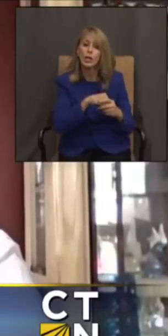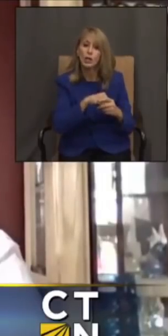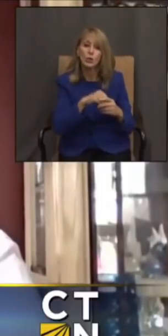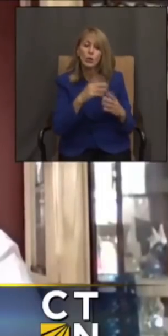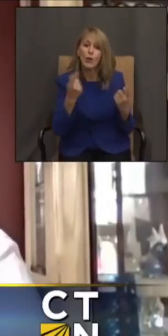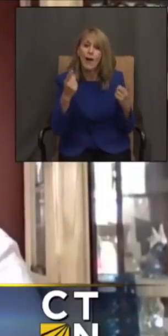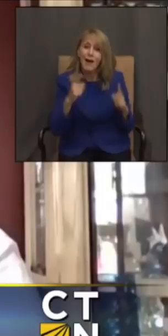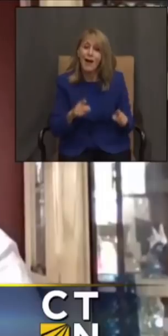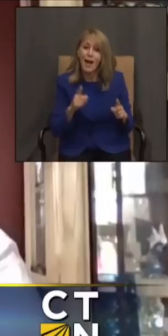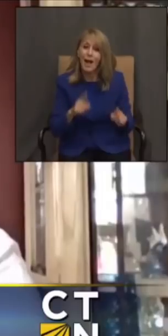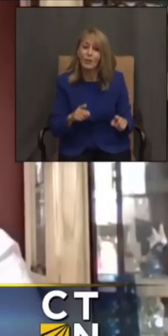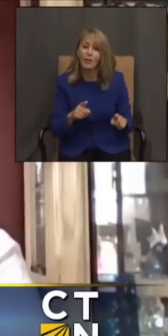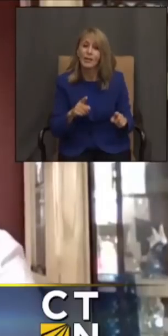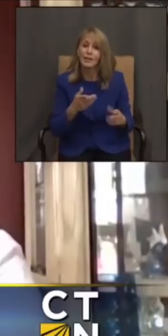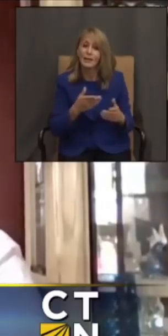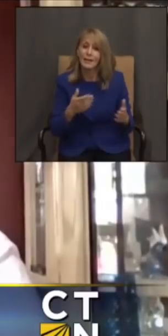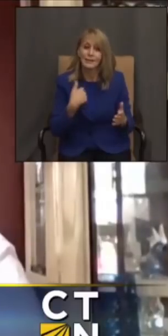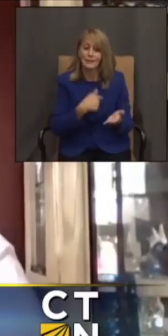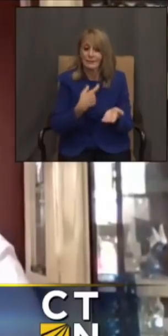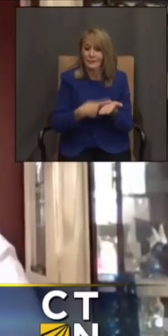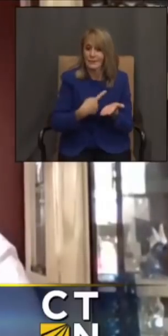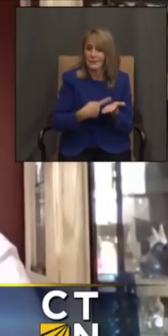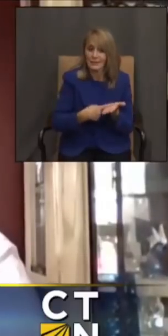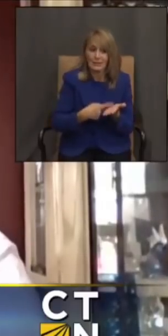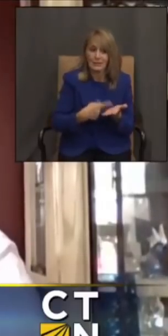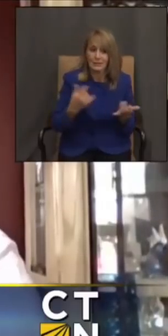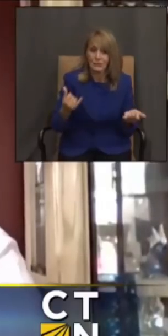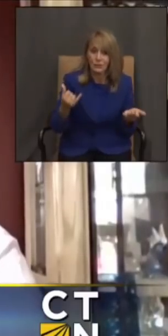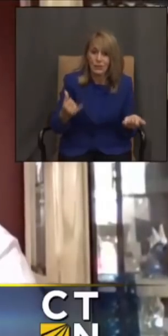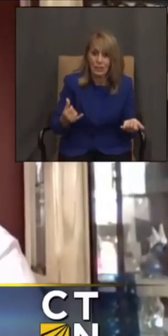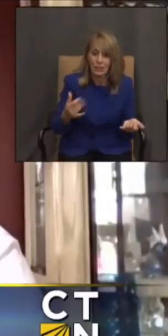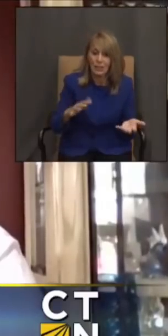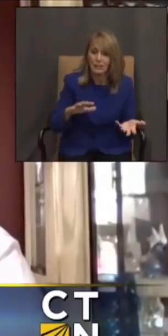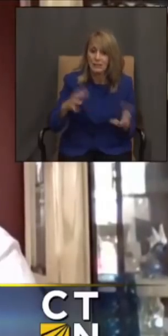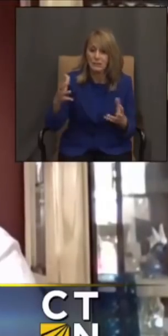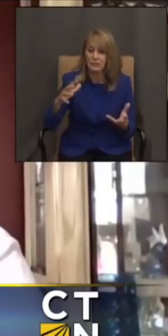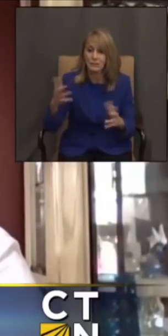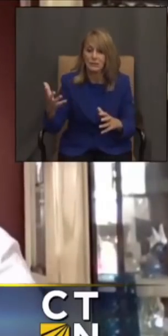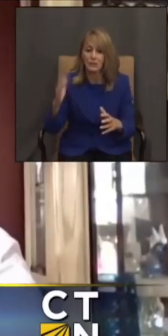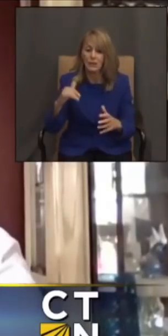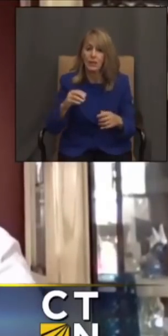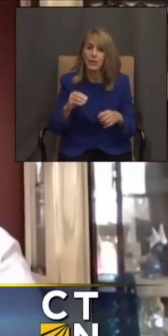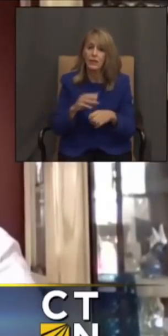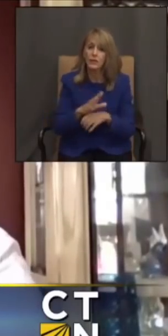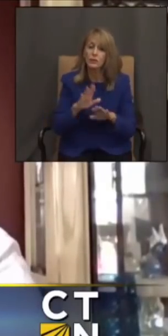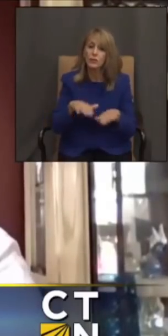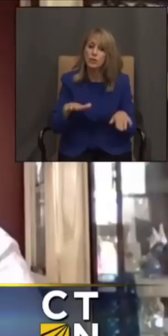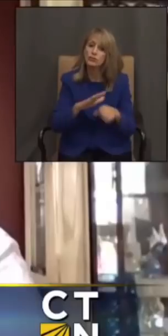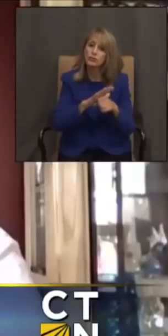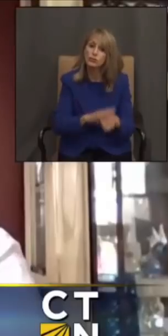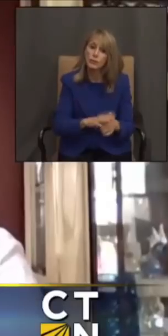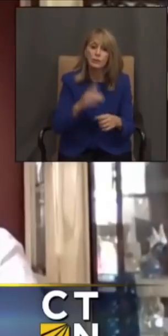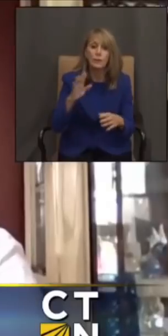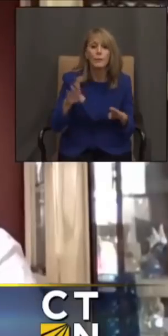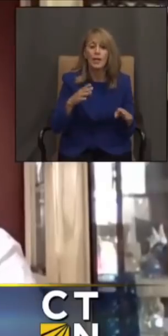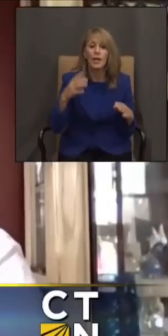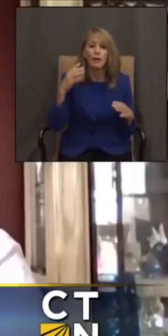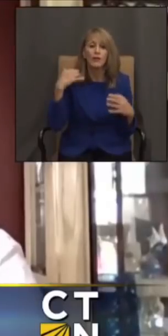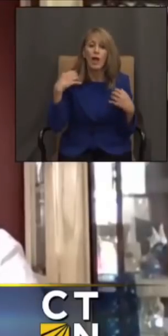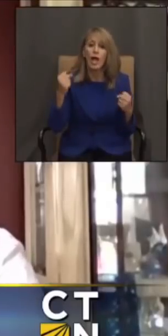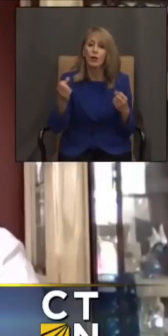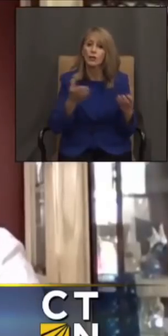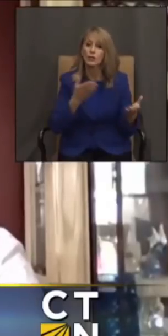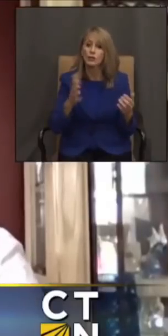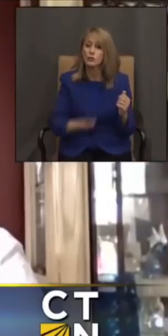incidences of, the things that we've been talking about here today that have kind of influenced children's behavioral health services across